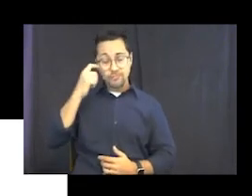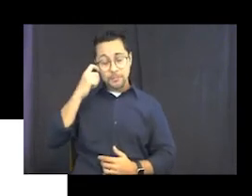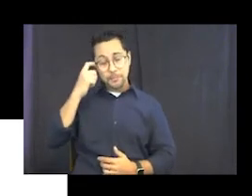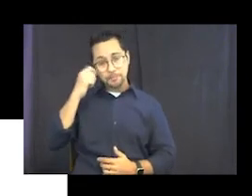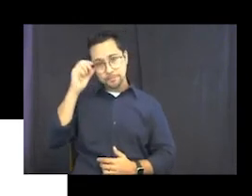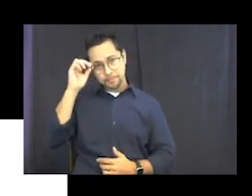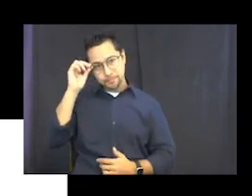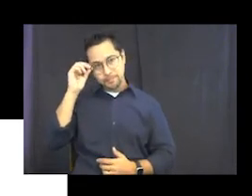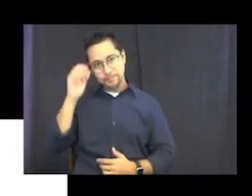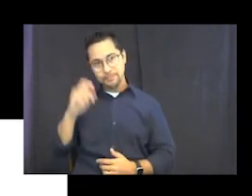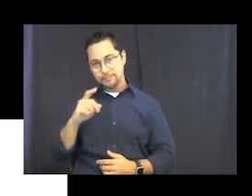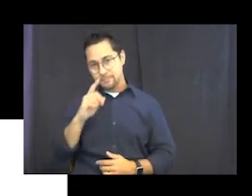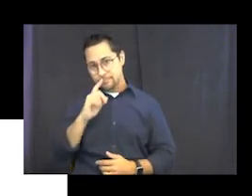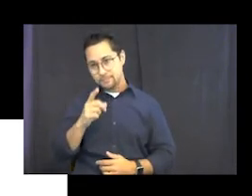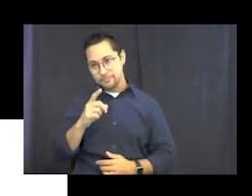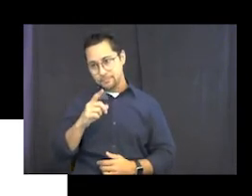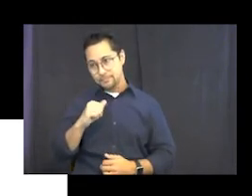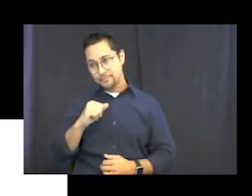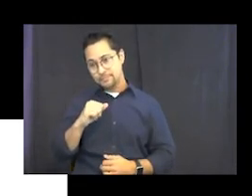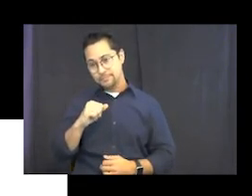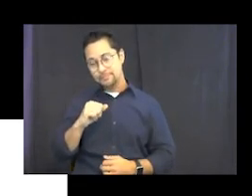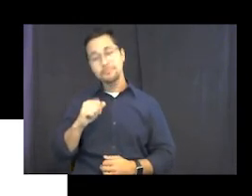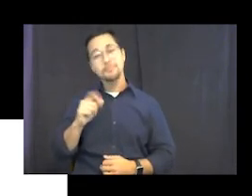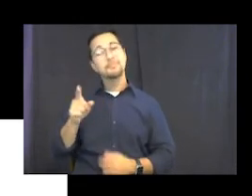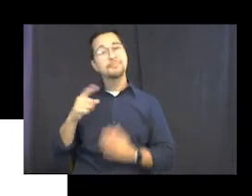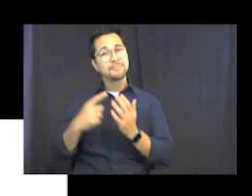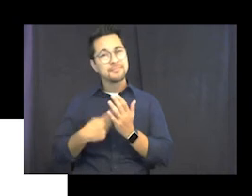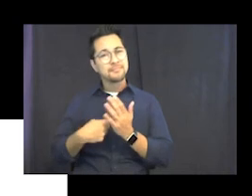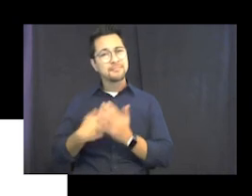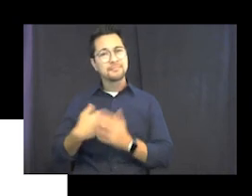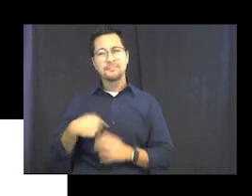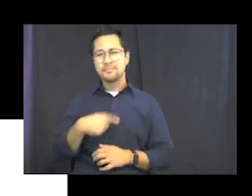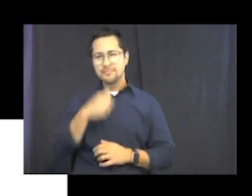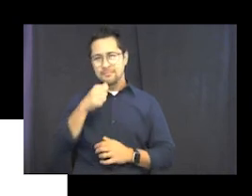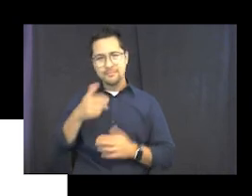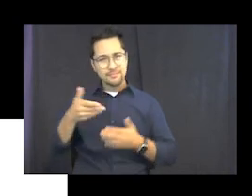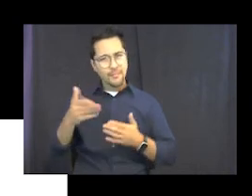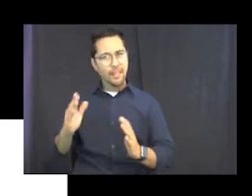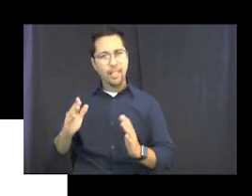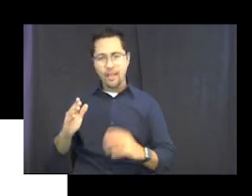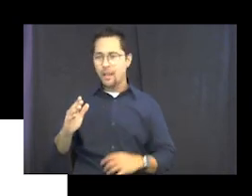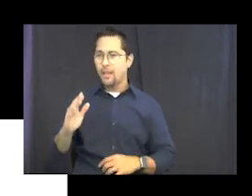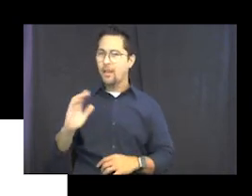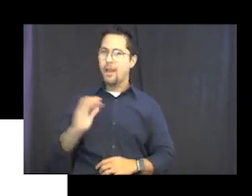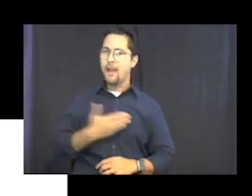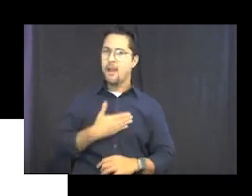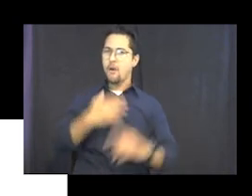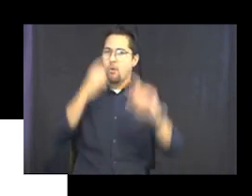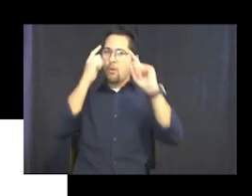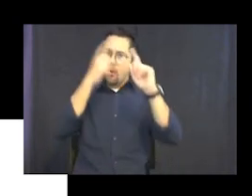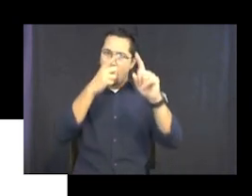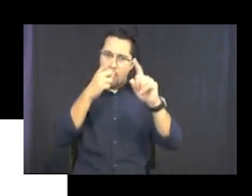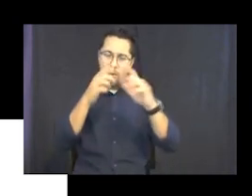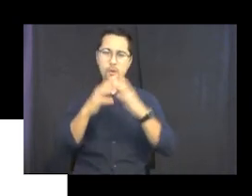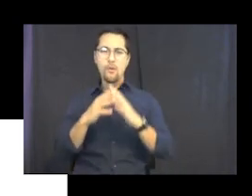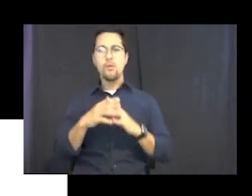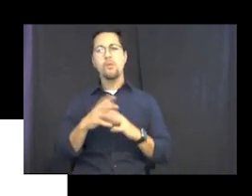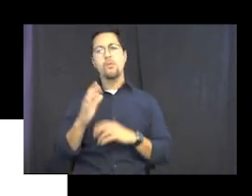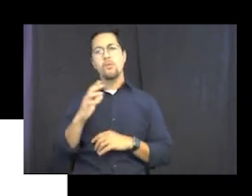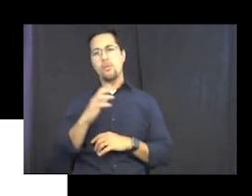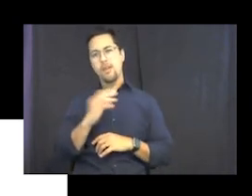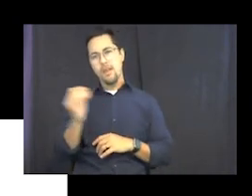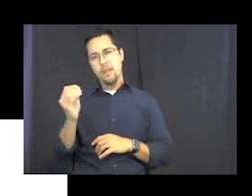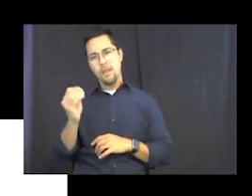all is that sometimes we don't let our goals